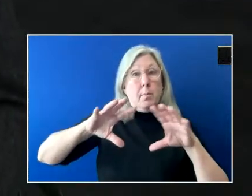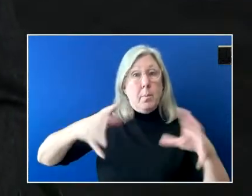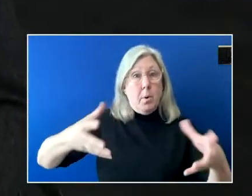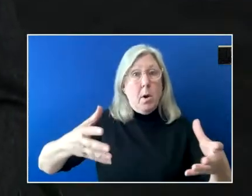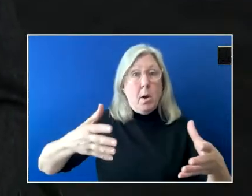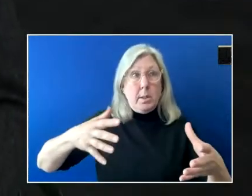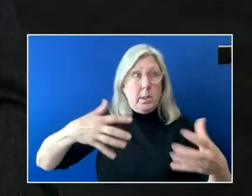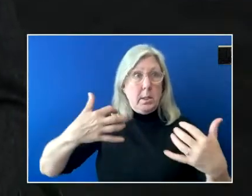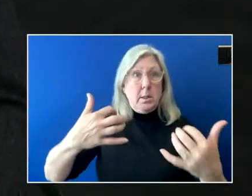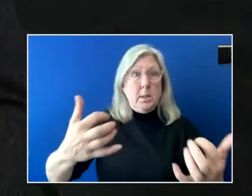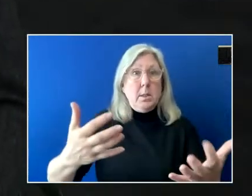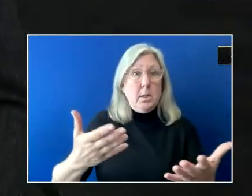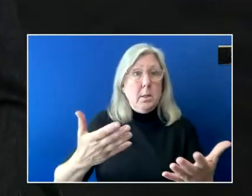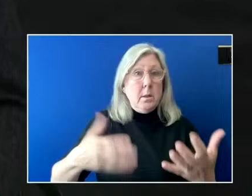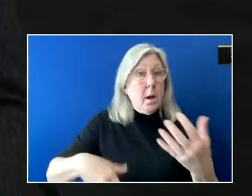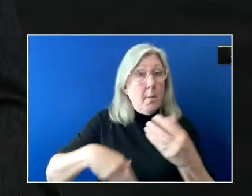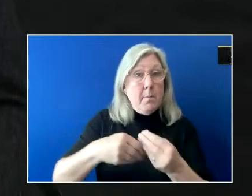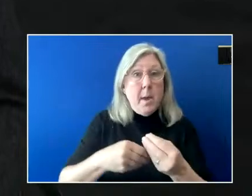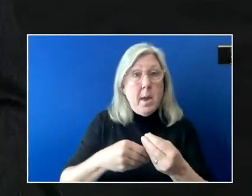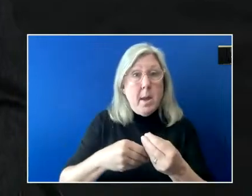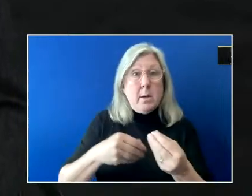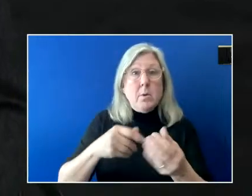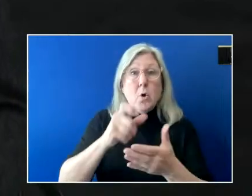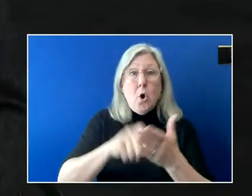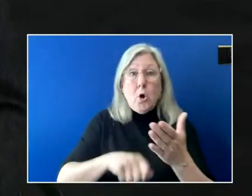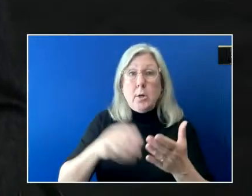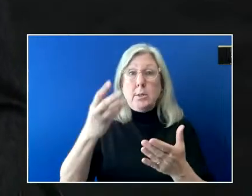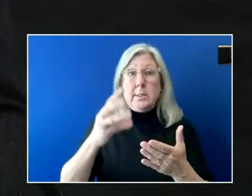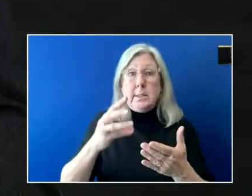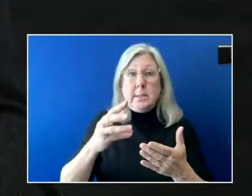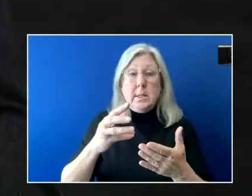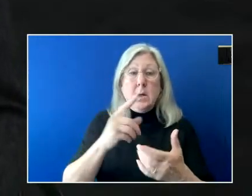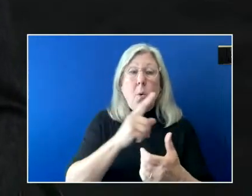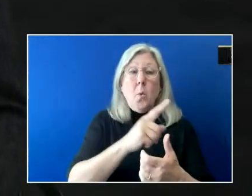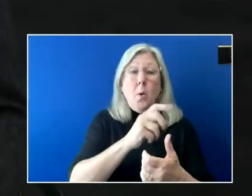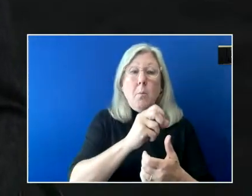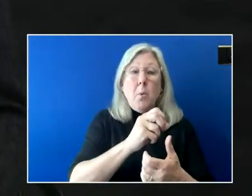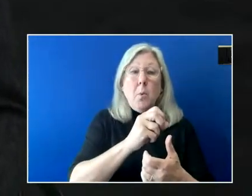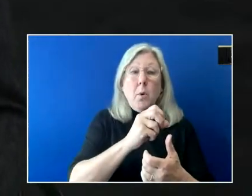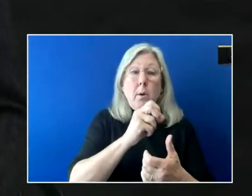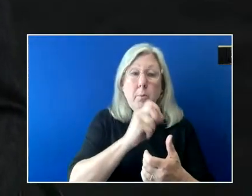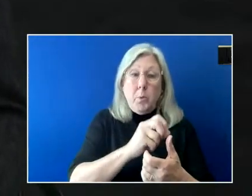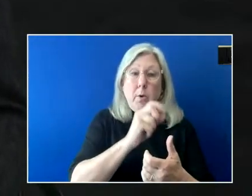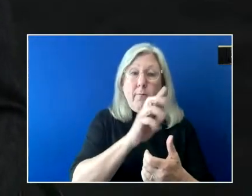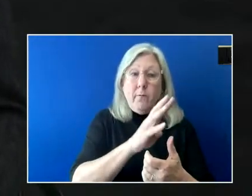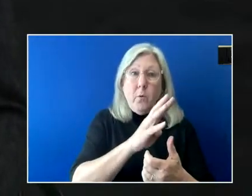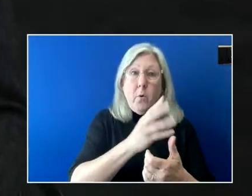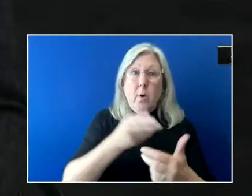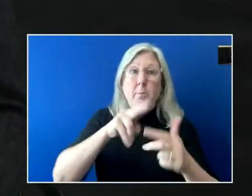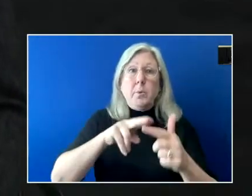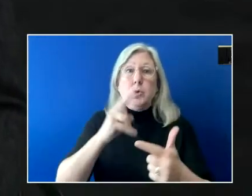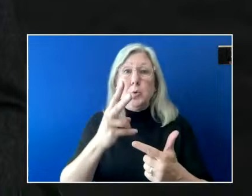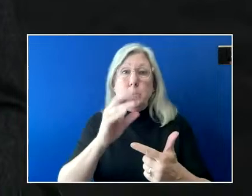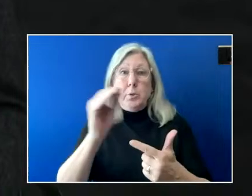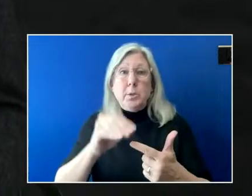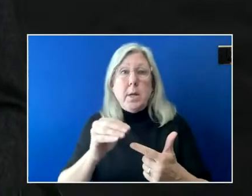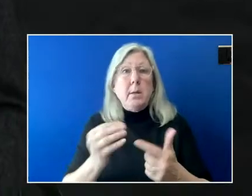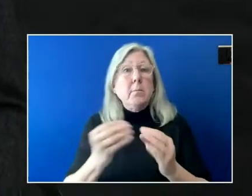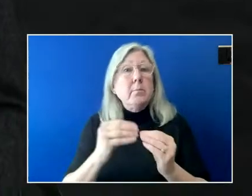the article 16 from 1.4% to 2% is there any further discussion Miss